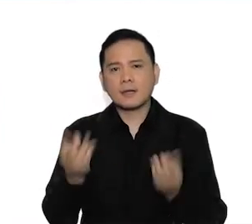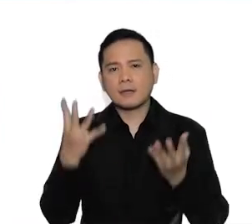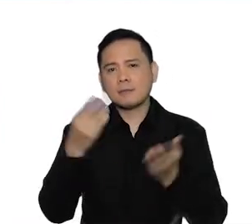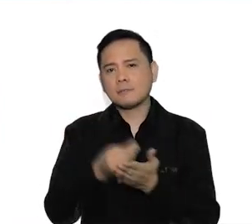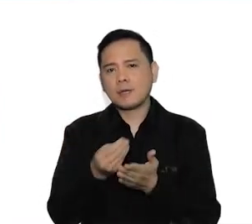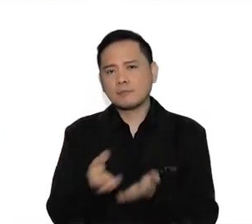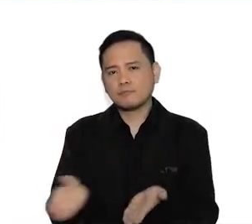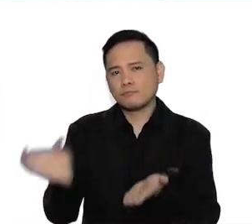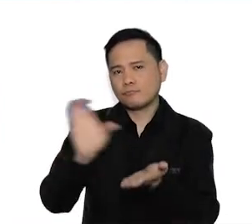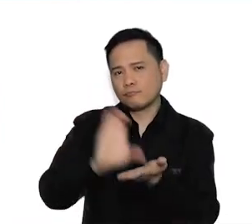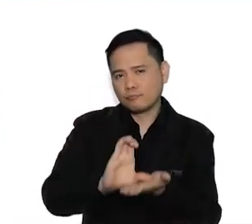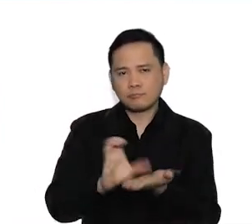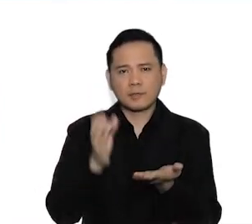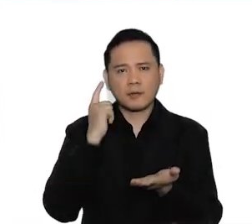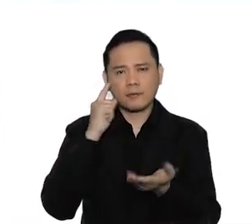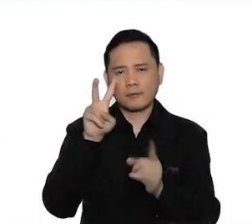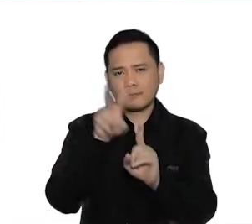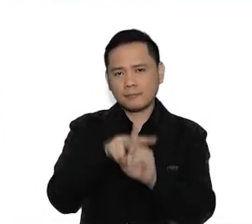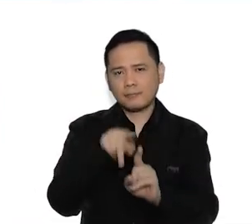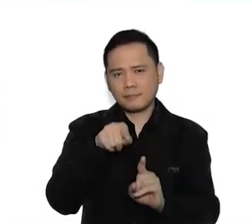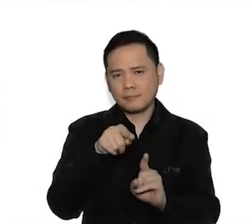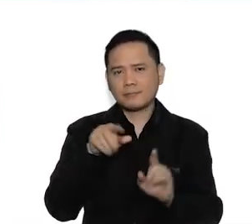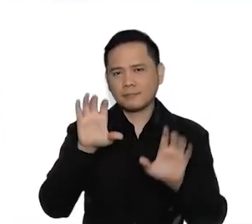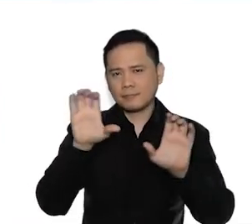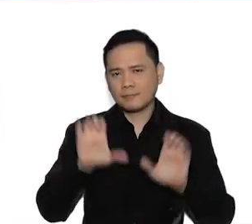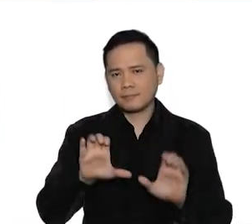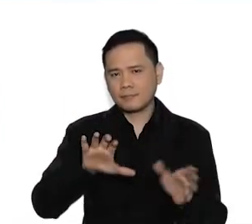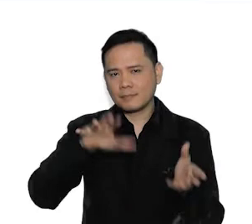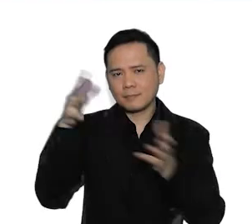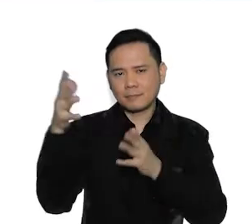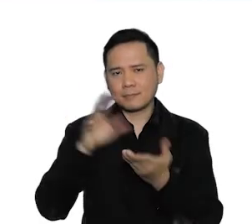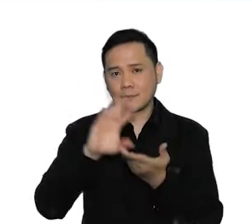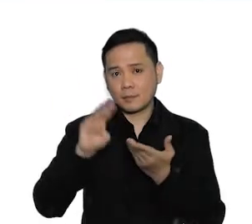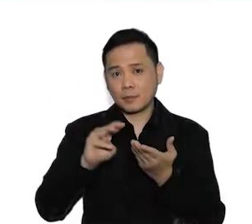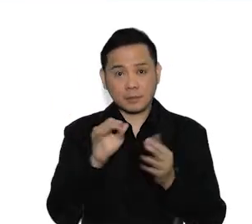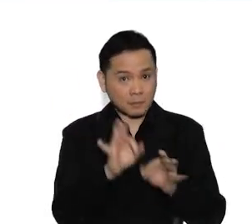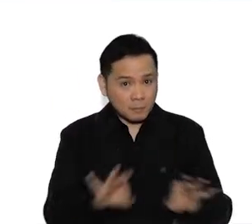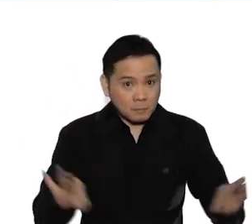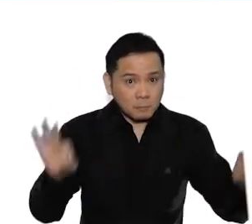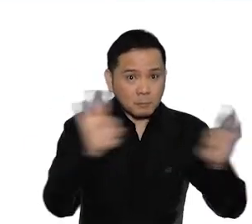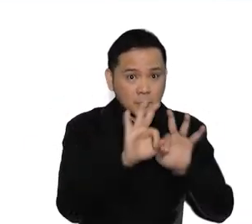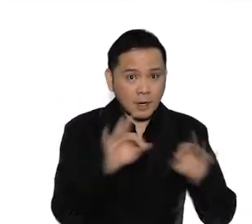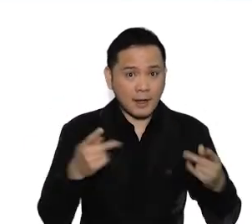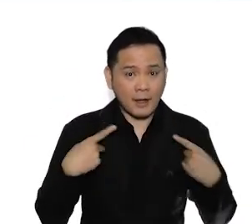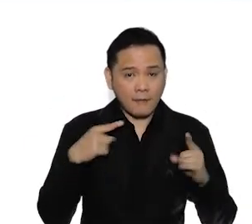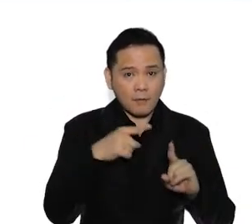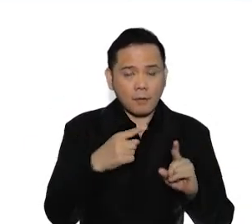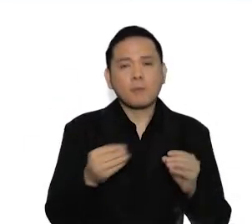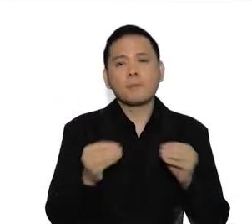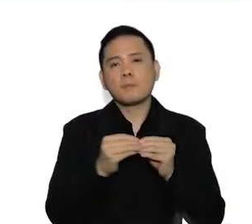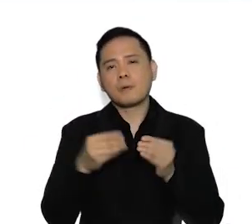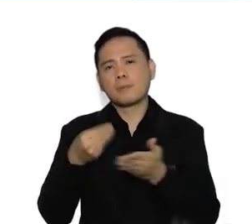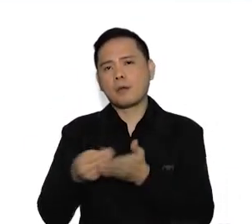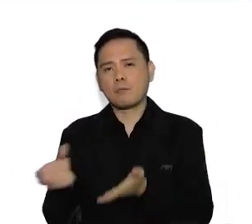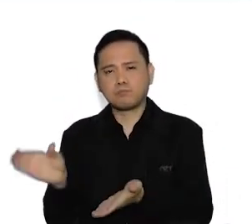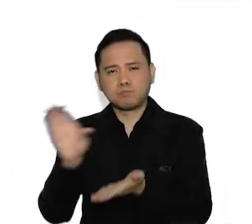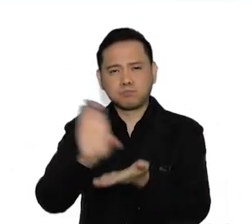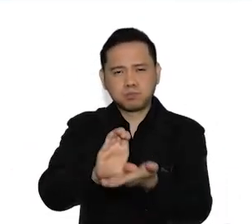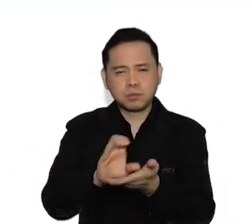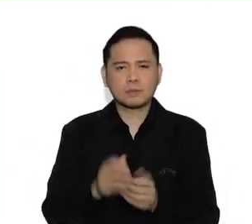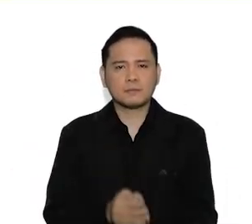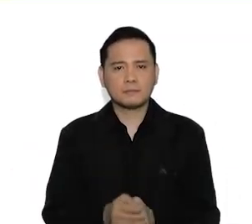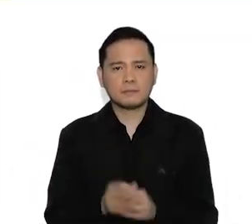of the budget allocated to climate change. The greater the climate relevance, the greater the budget tagged.